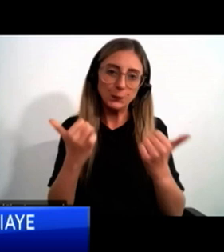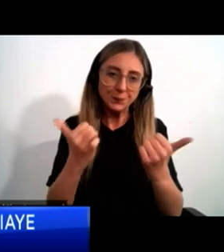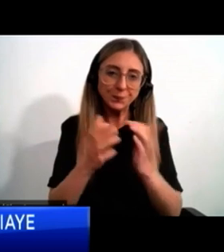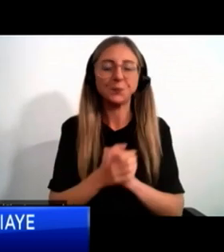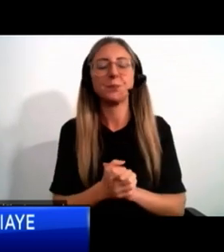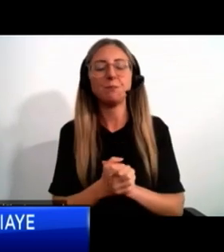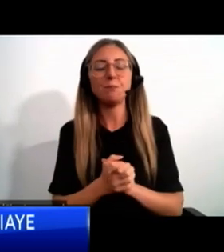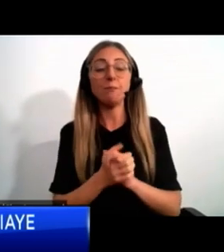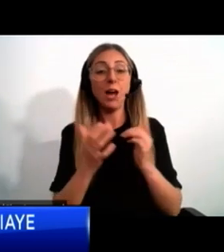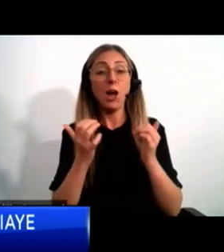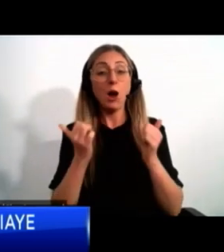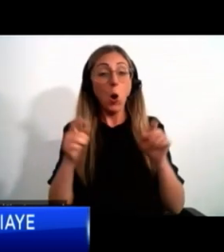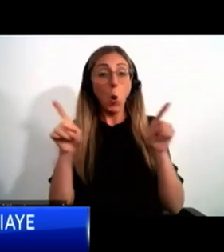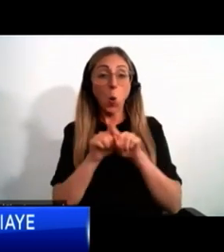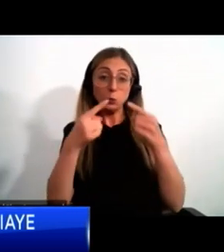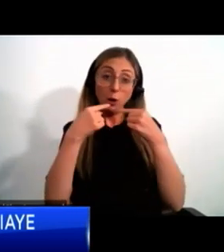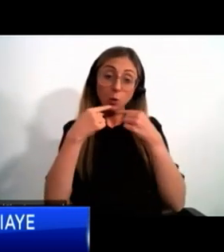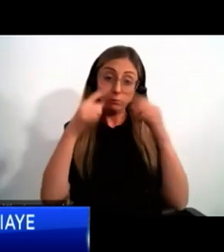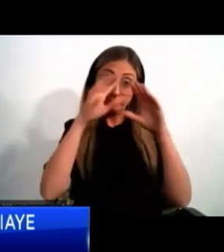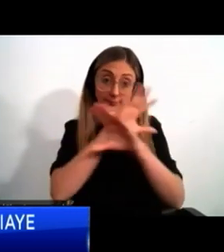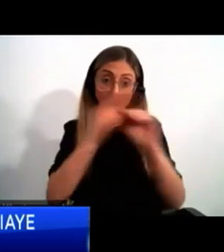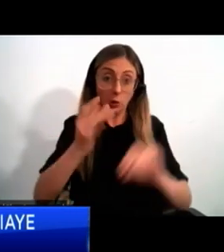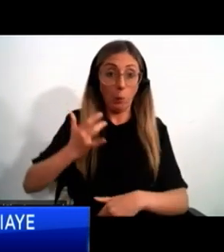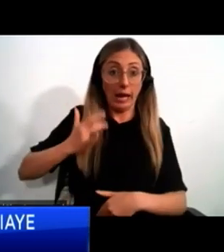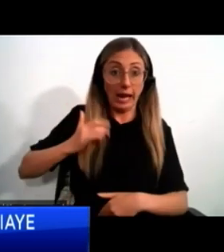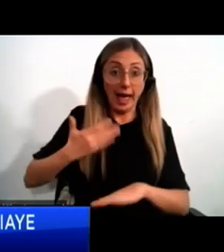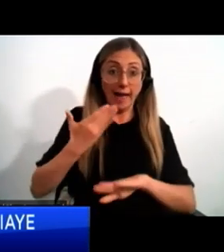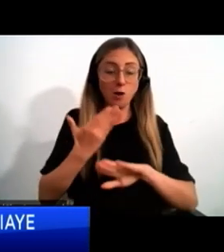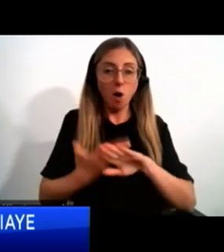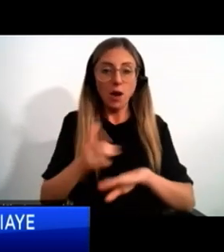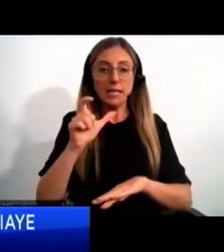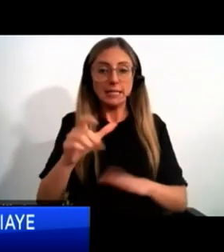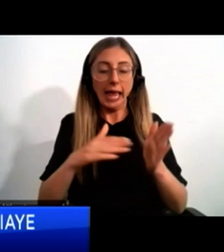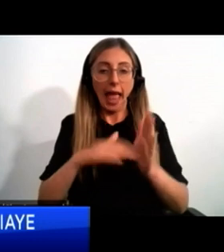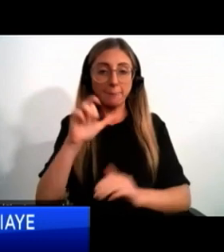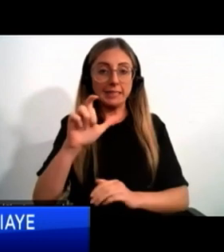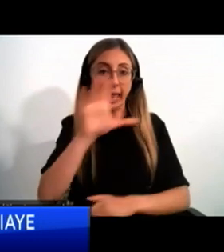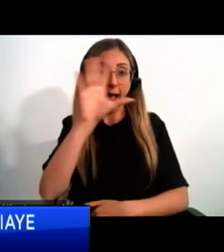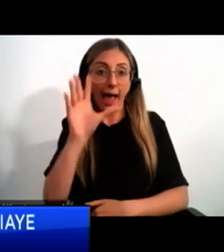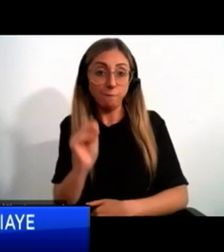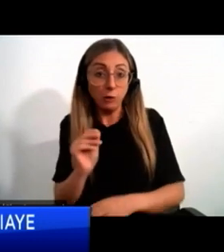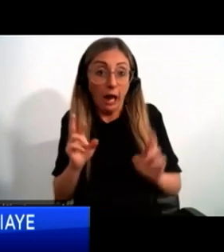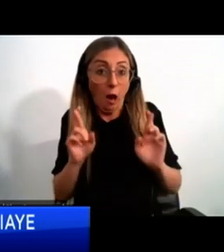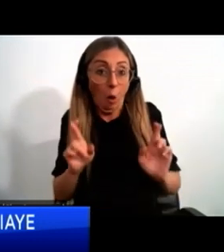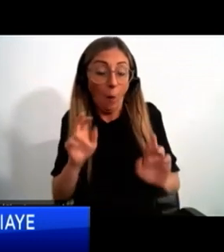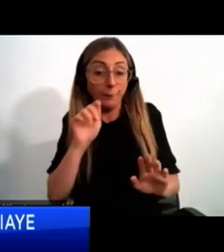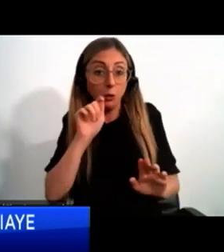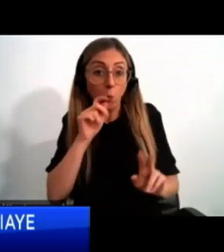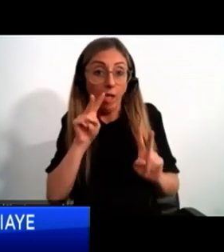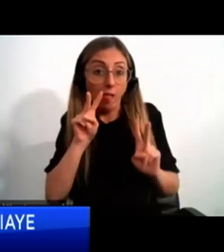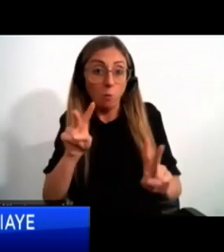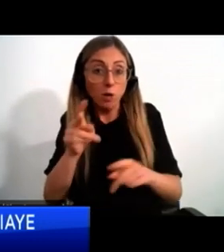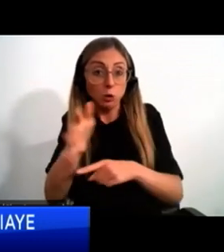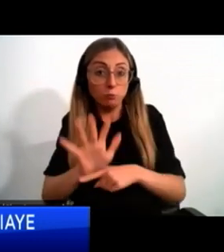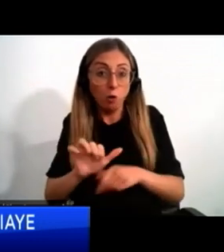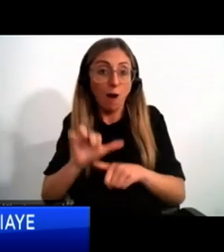Okay. I wanted to also tell you that, by the way, we are live on CNBC Africa, and I'm hoping that you will stay on to then watch the show that